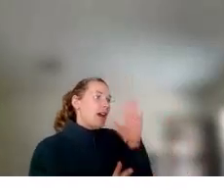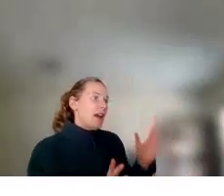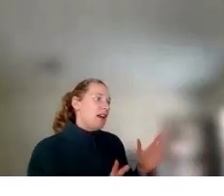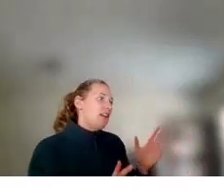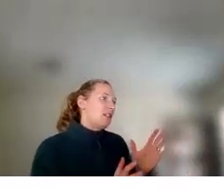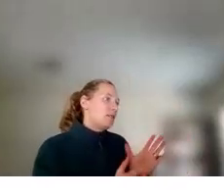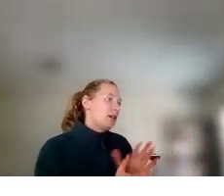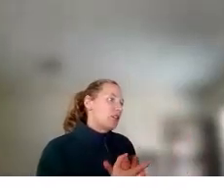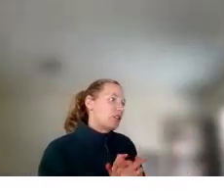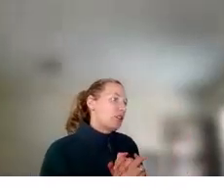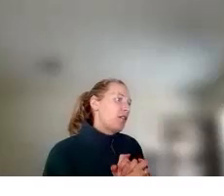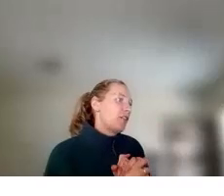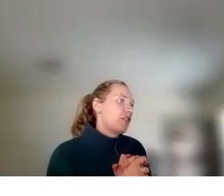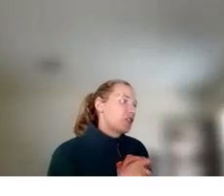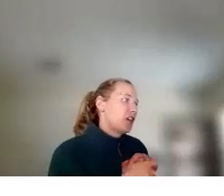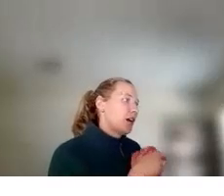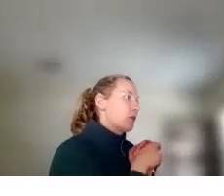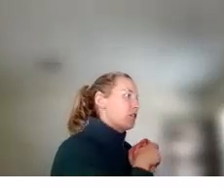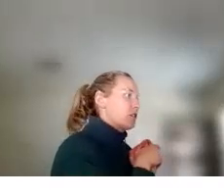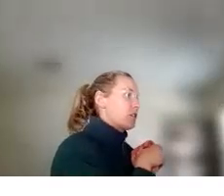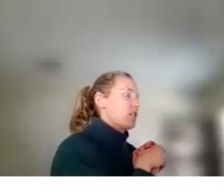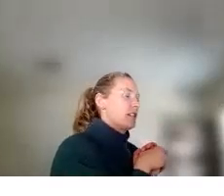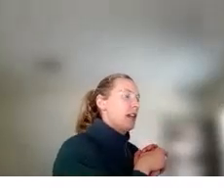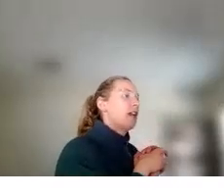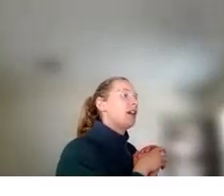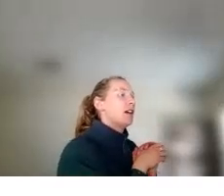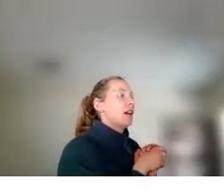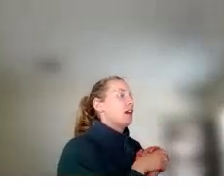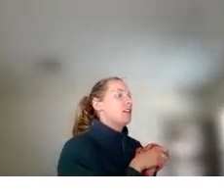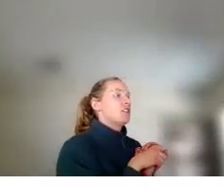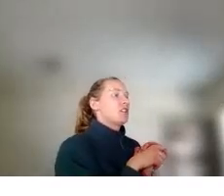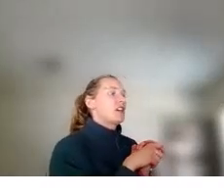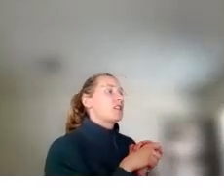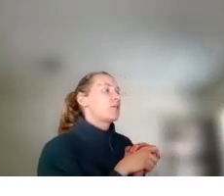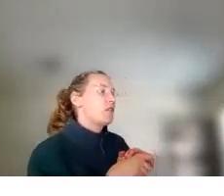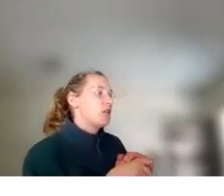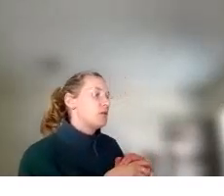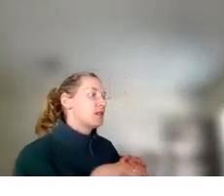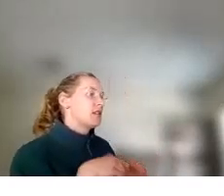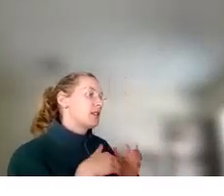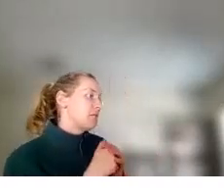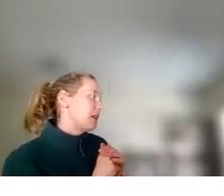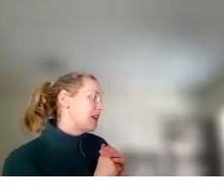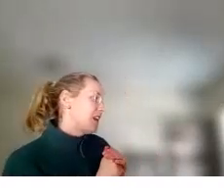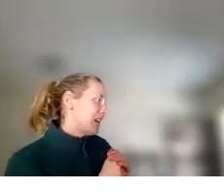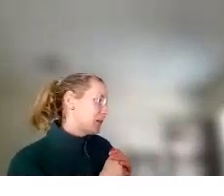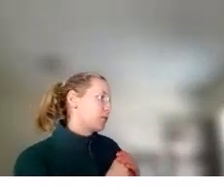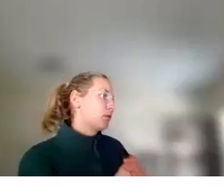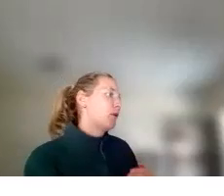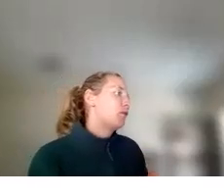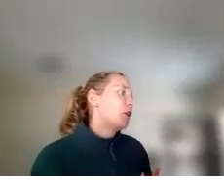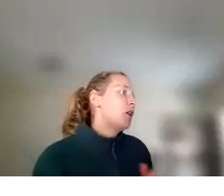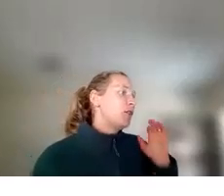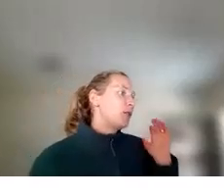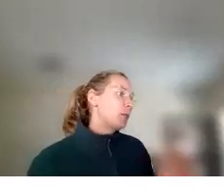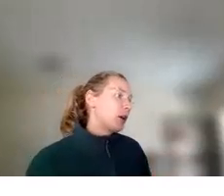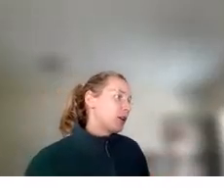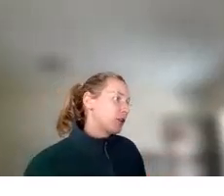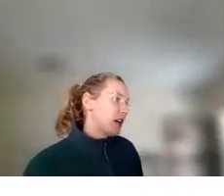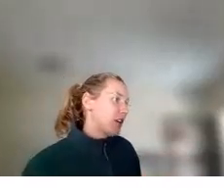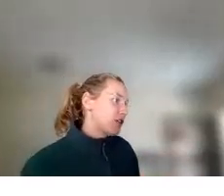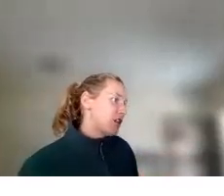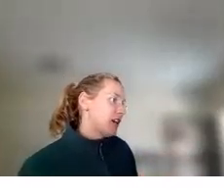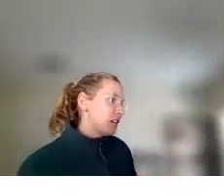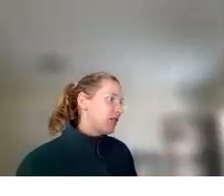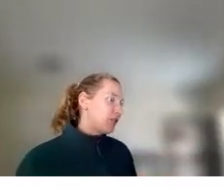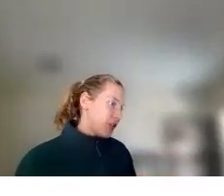work ahead to make sure you have your July 1 start date IHSS reviews submitted and approved for